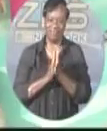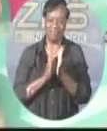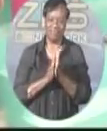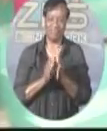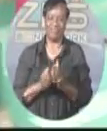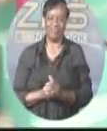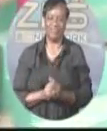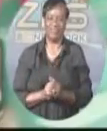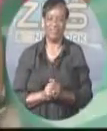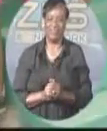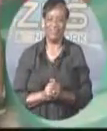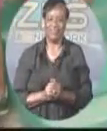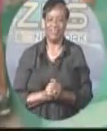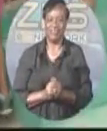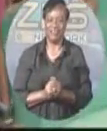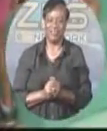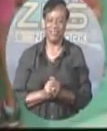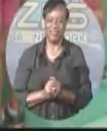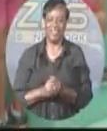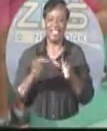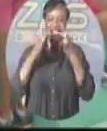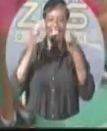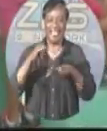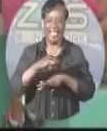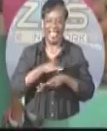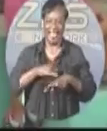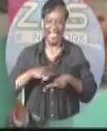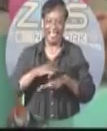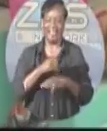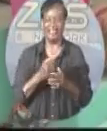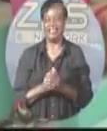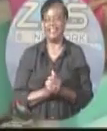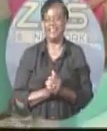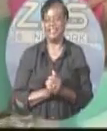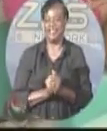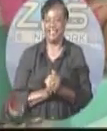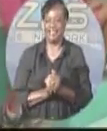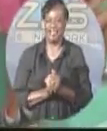From the Bluff, Cat Island, I'm Janae Noel Ferguson, ZNS Network News.